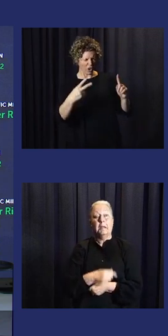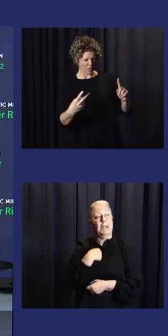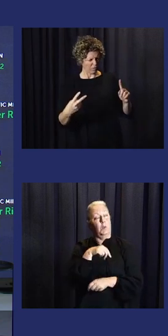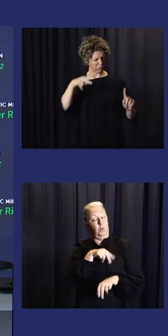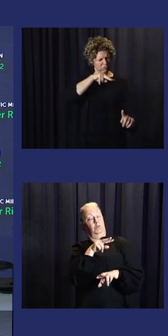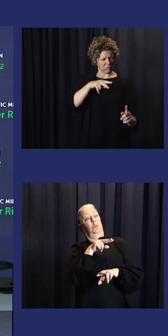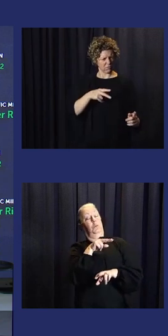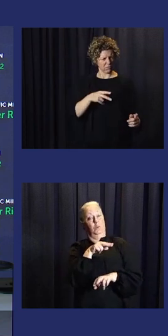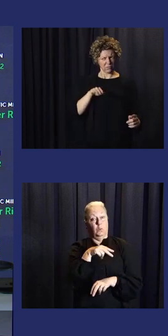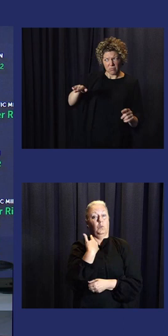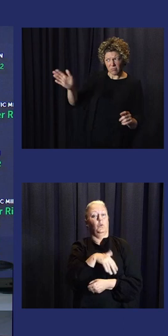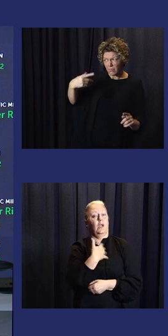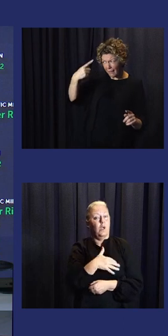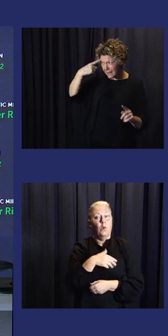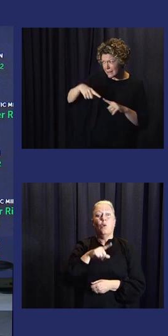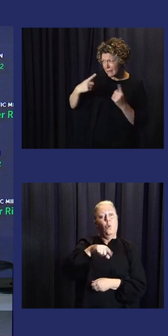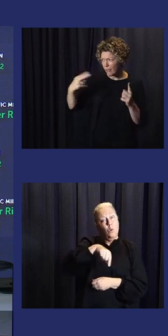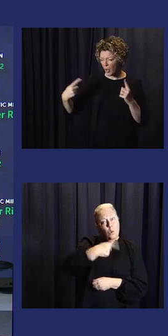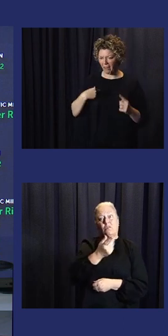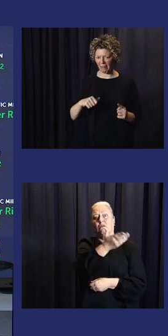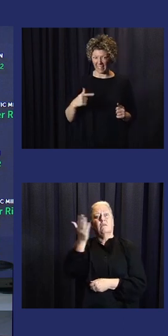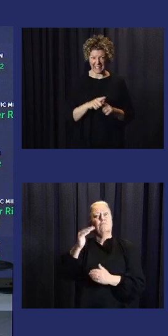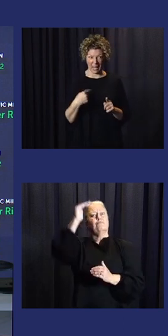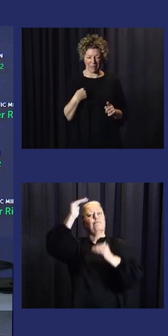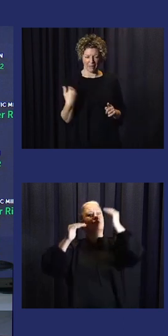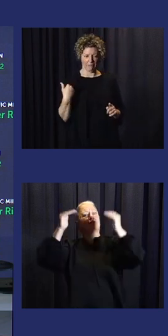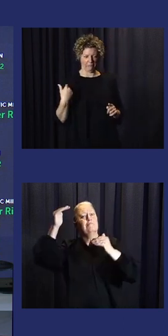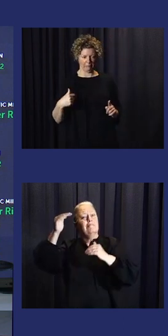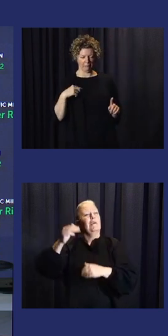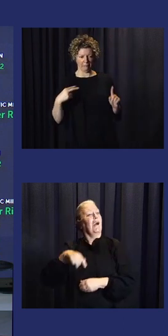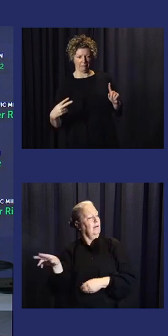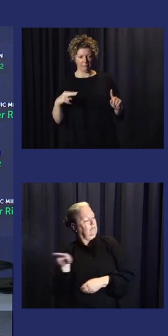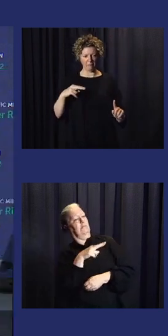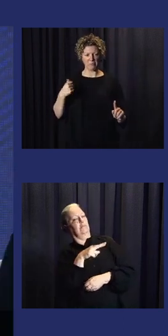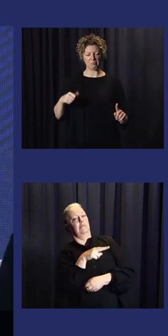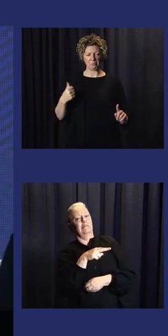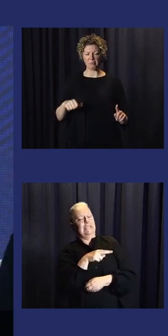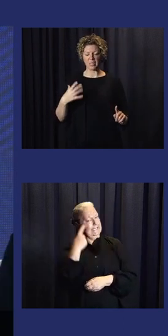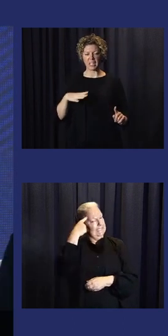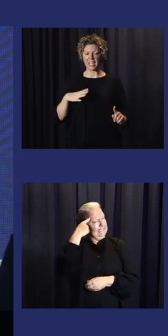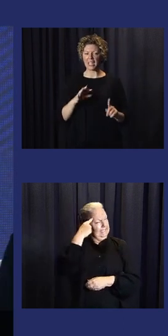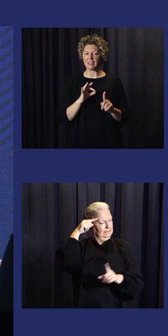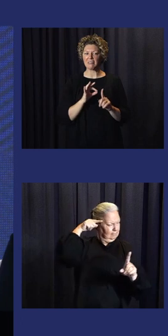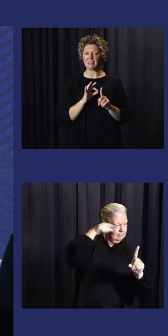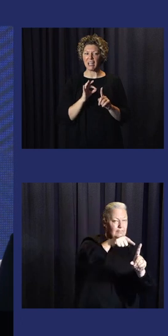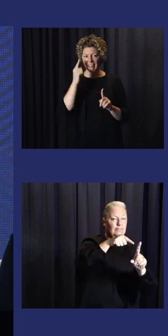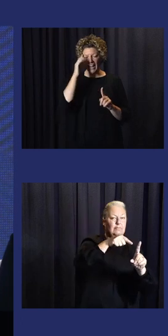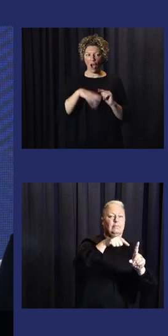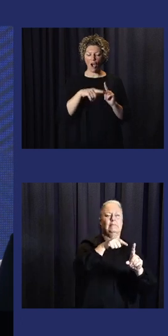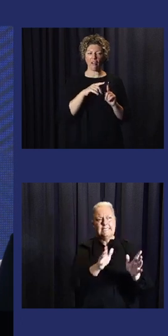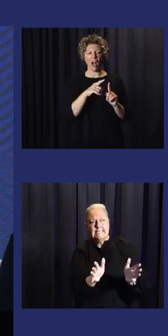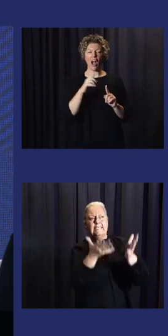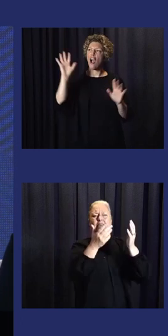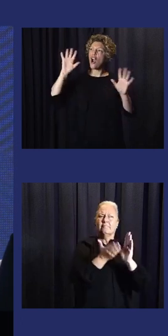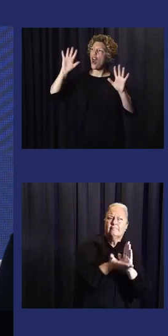adults, me included, and putting political pressure for increased prioritization of climate and disaster